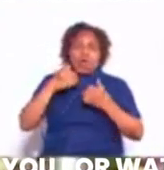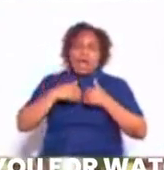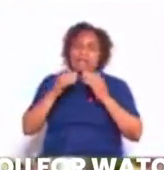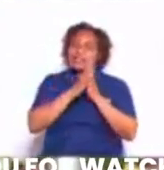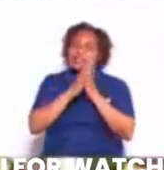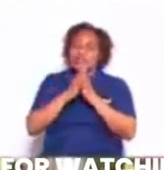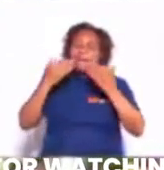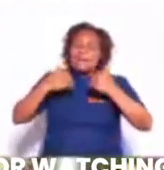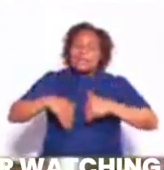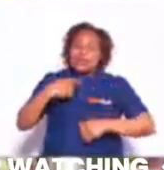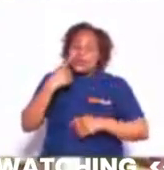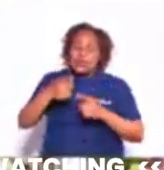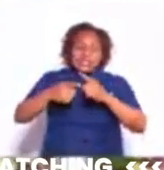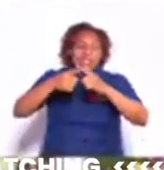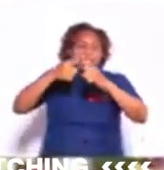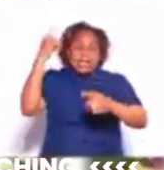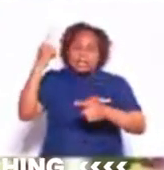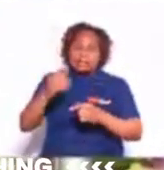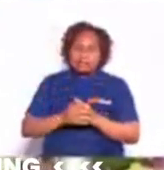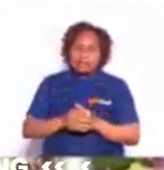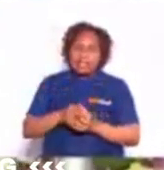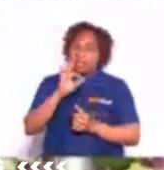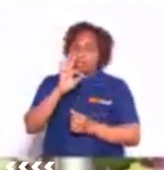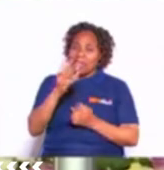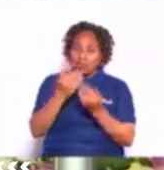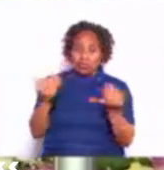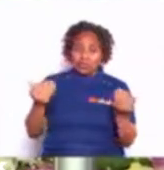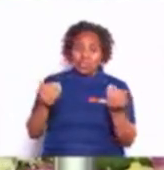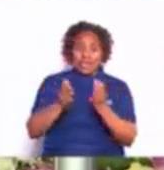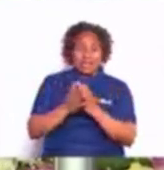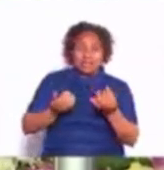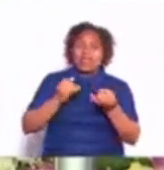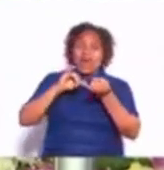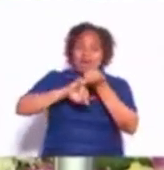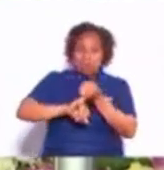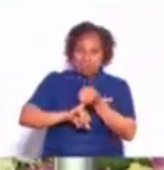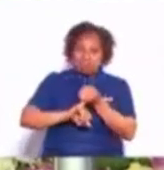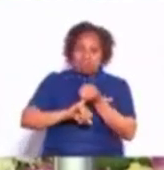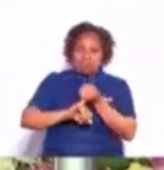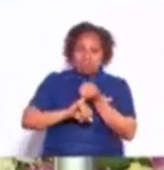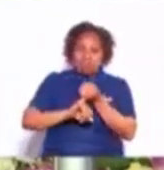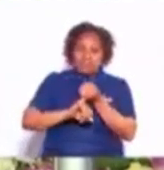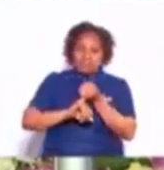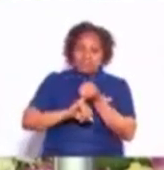a person who killed 3 children and the wife.